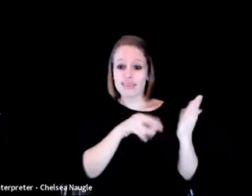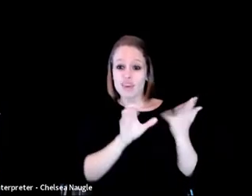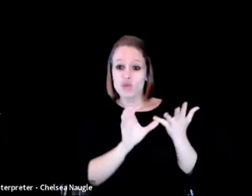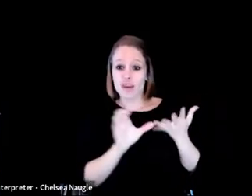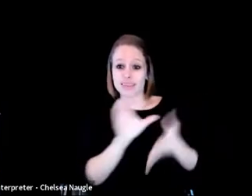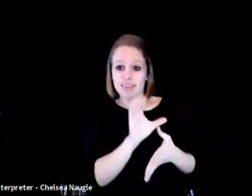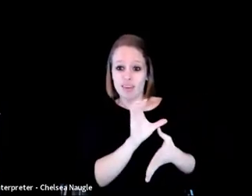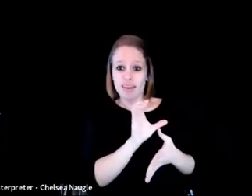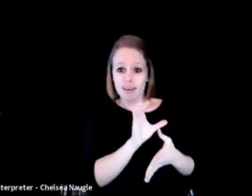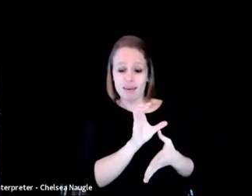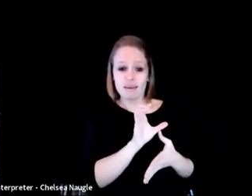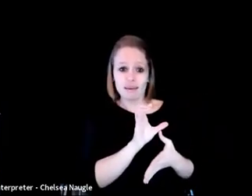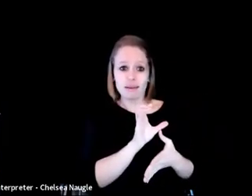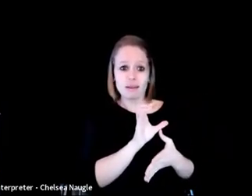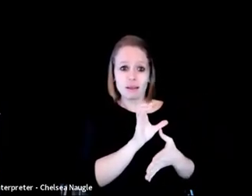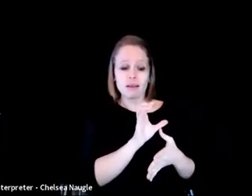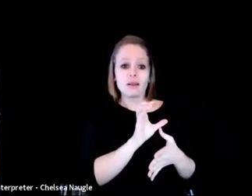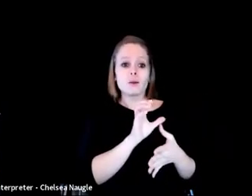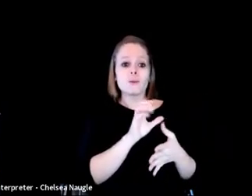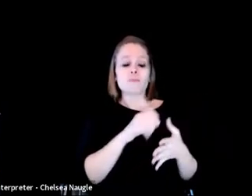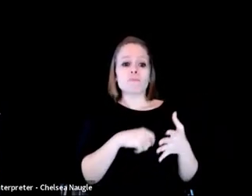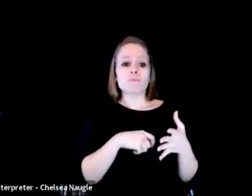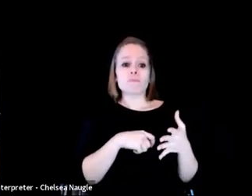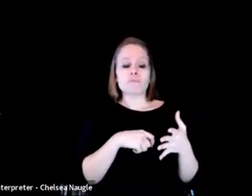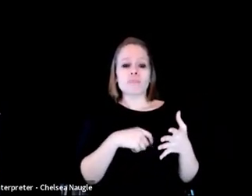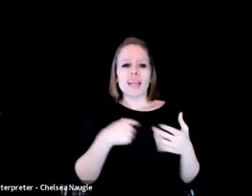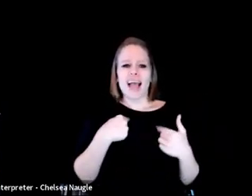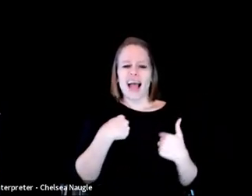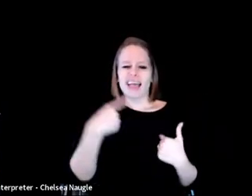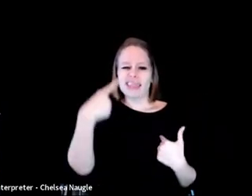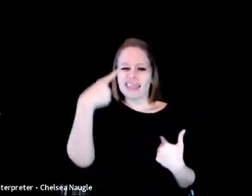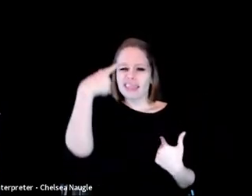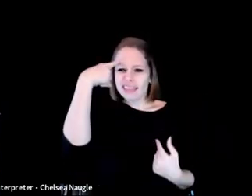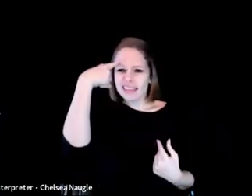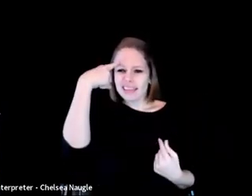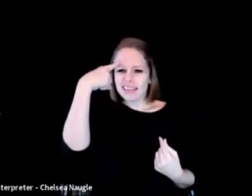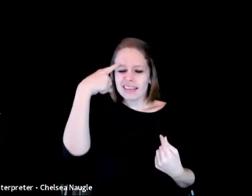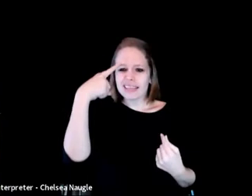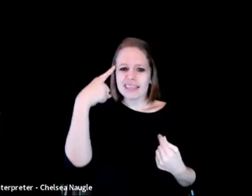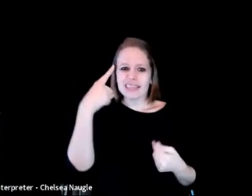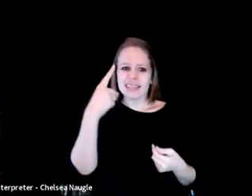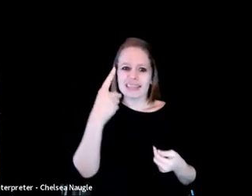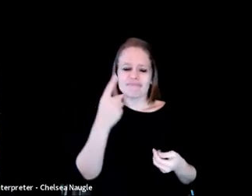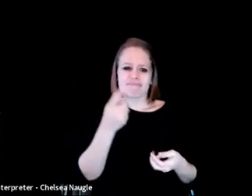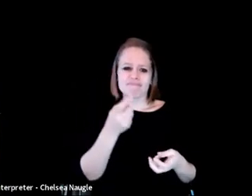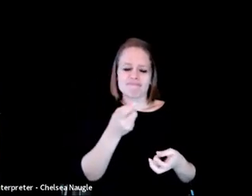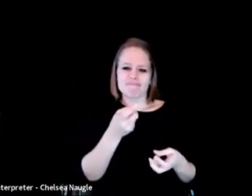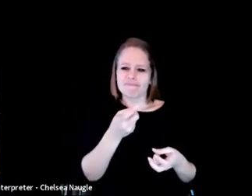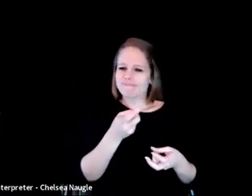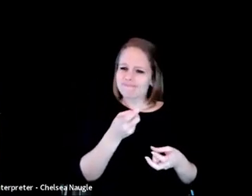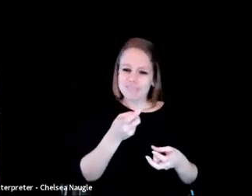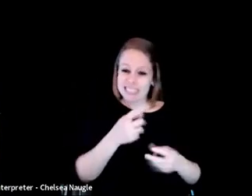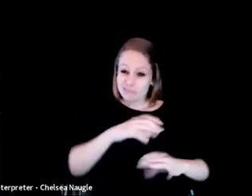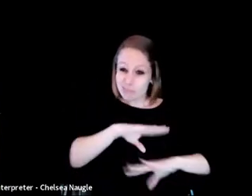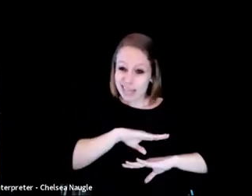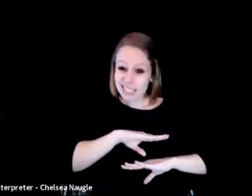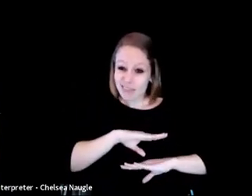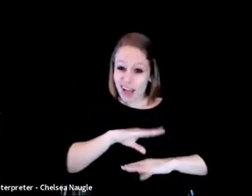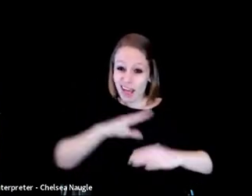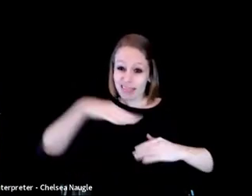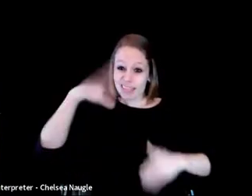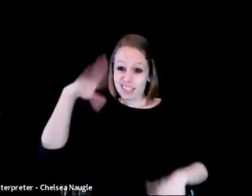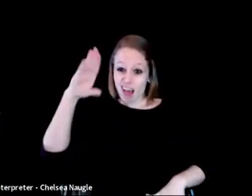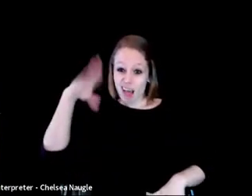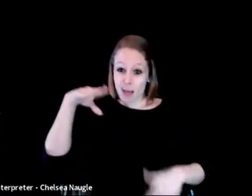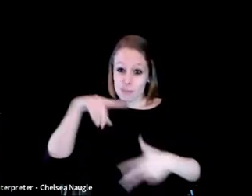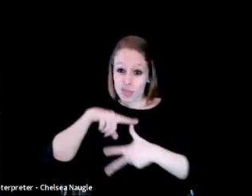up, I think it's hard to say that he meets the top ones. Because as you